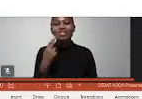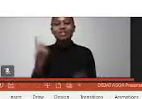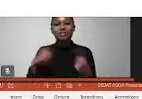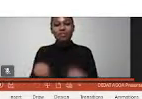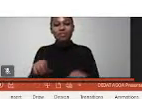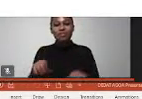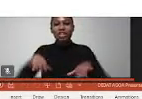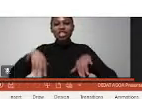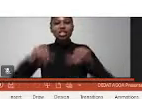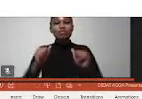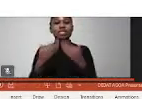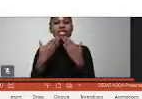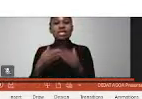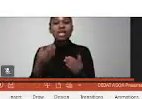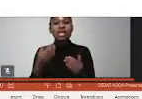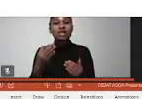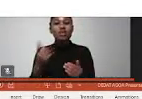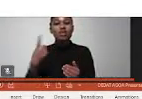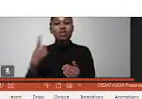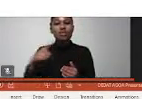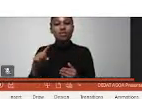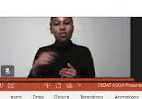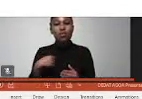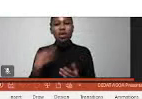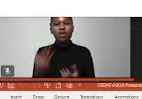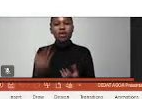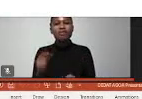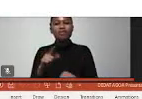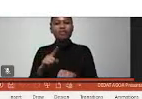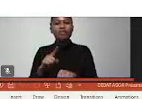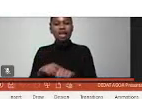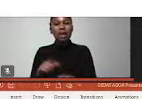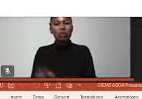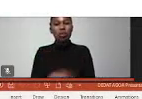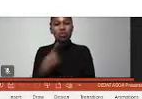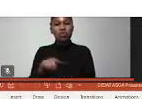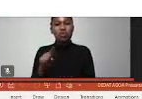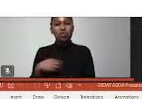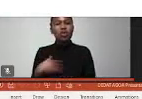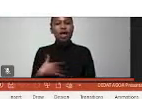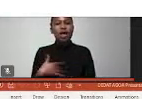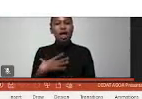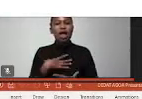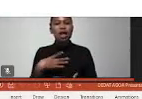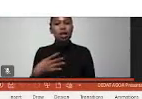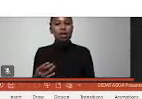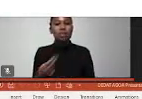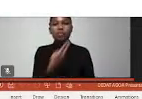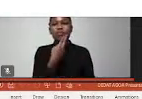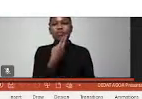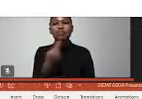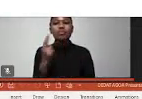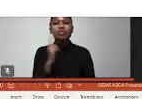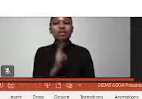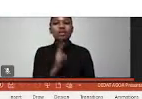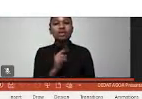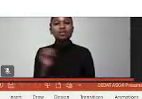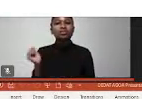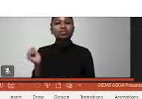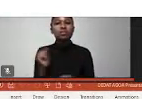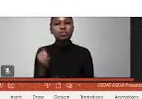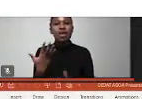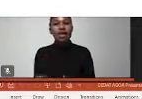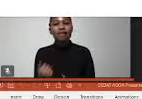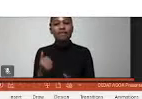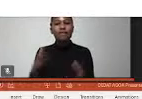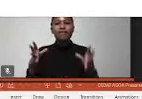for, we've spent a lot of time with you in the chamber. I love the chamber, but it is nice on a cold day to have a remote meeting and